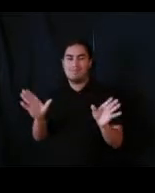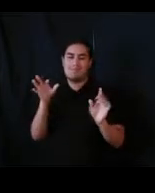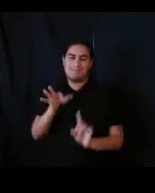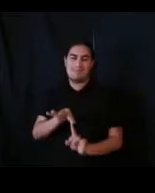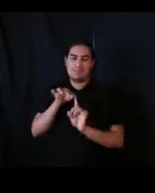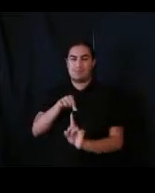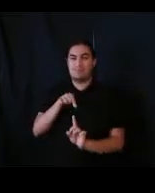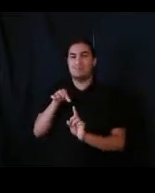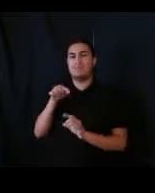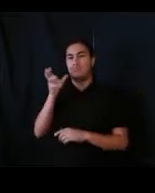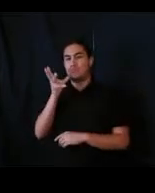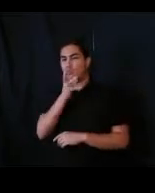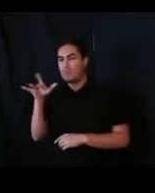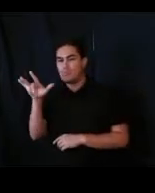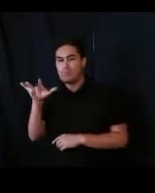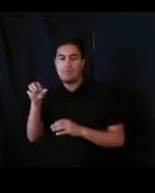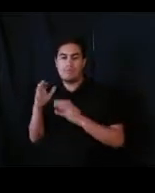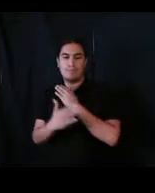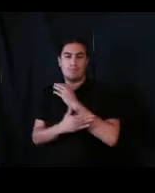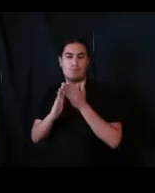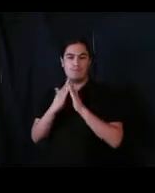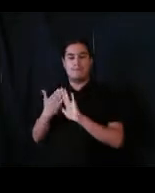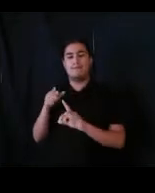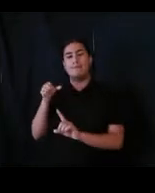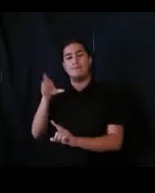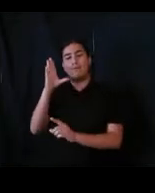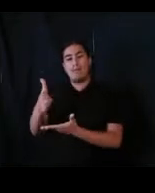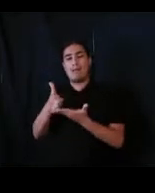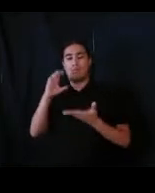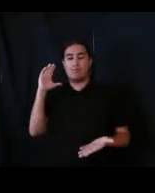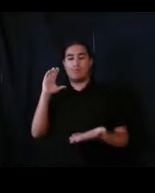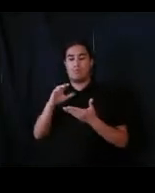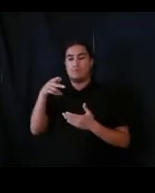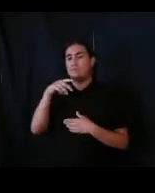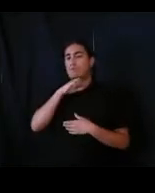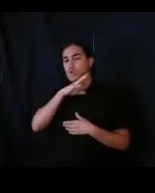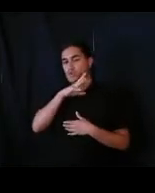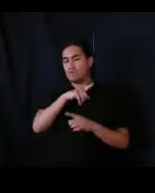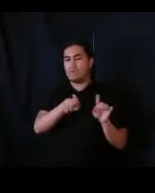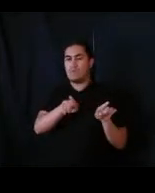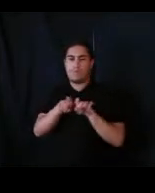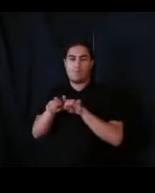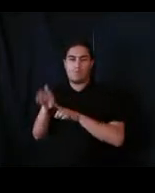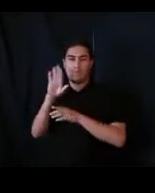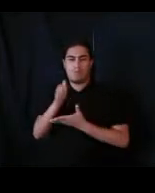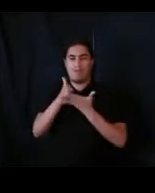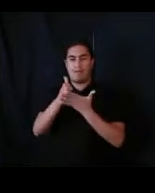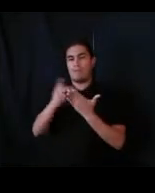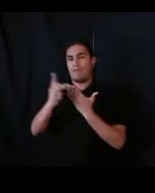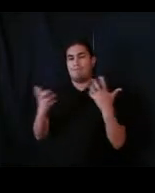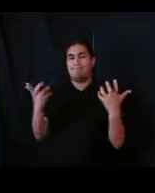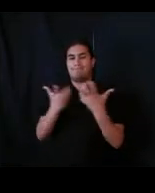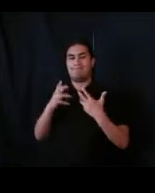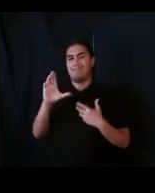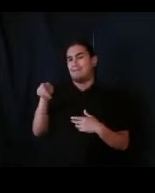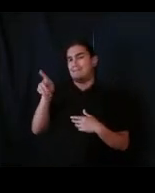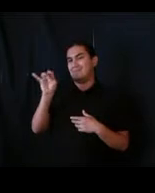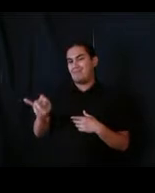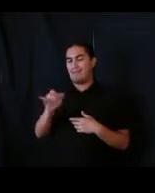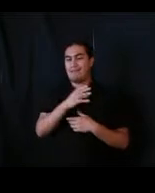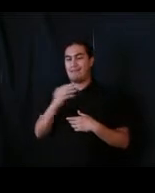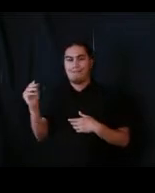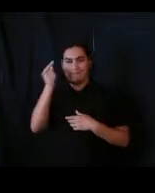promoting zero emission technology would not only help reduce pollution ghd emissions but would also help this program comply with captive and the governor's